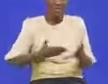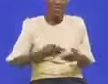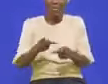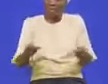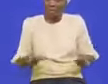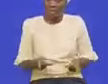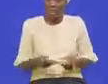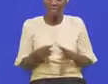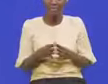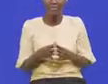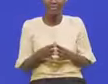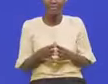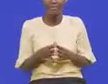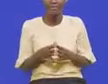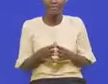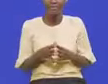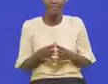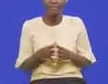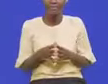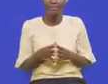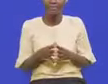Menye Israel ɖeɖe alo